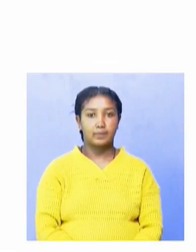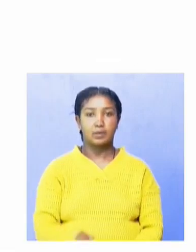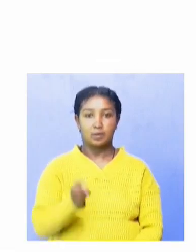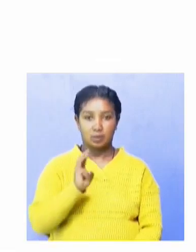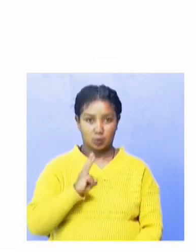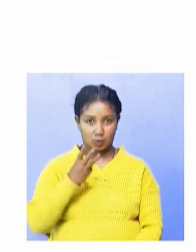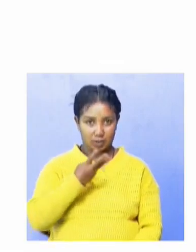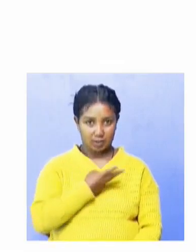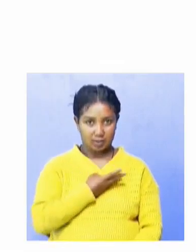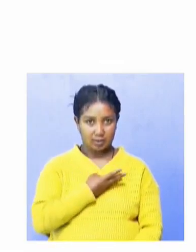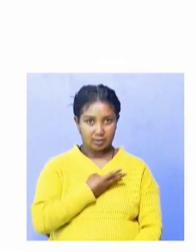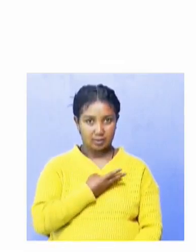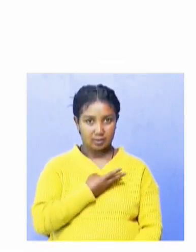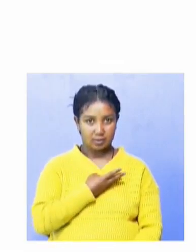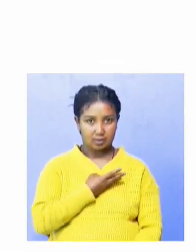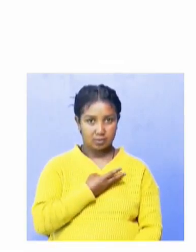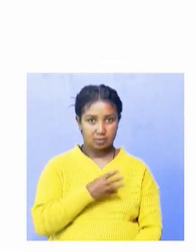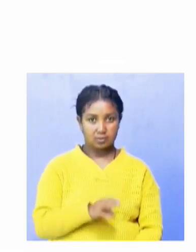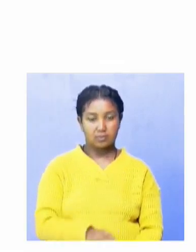we